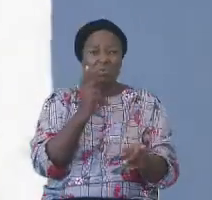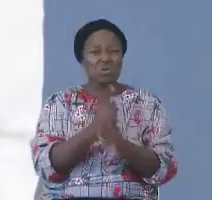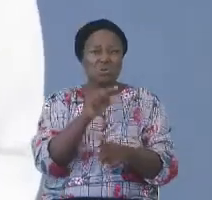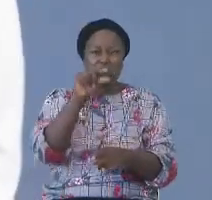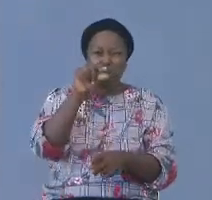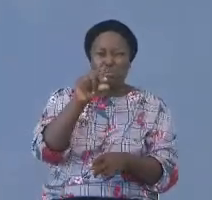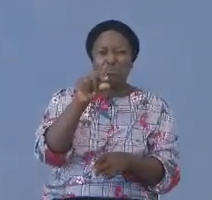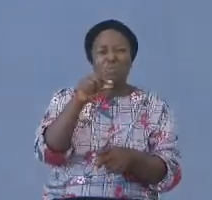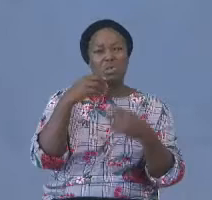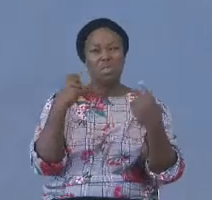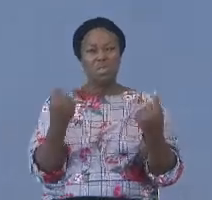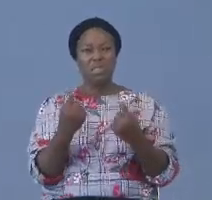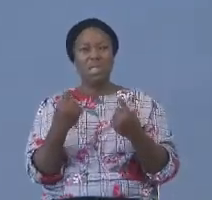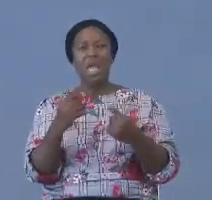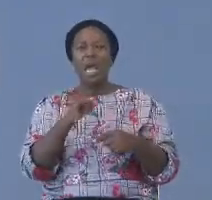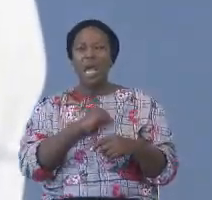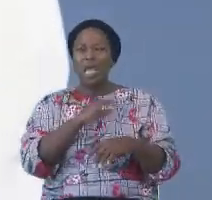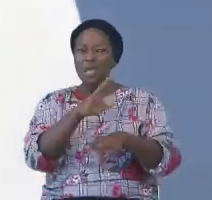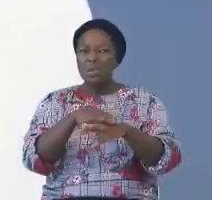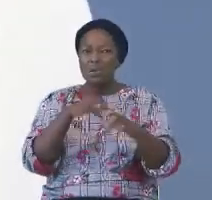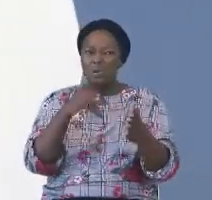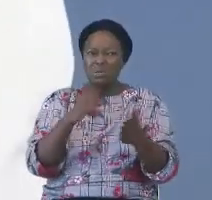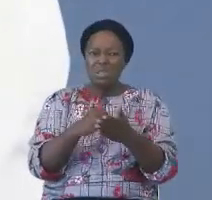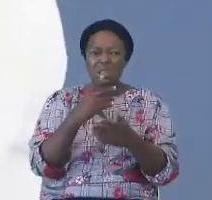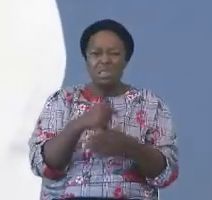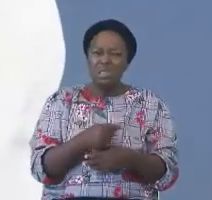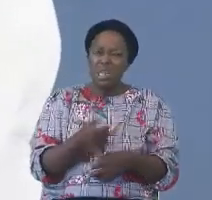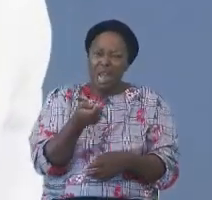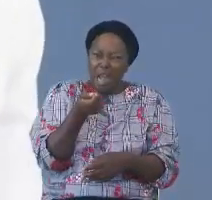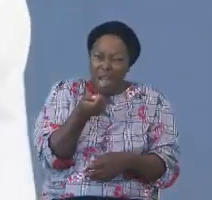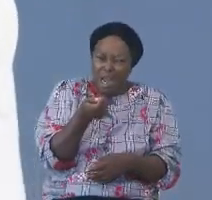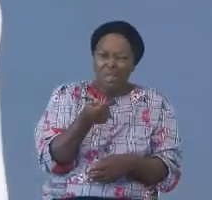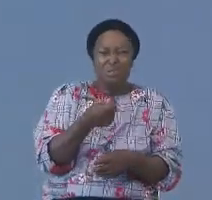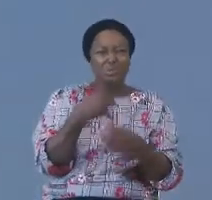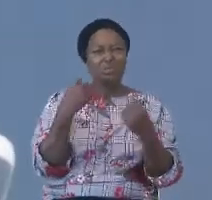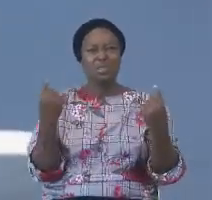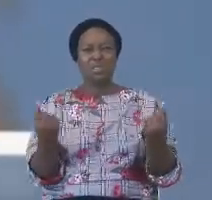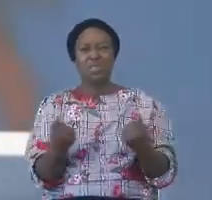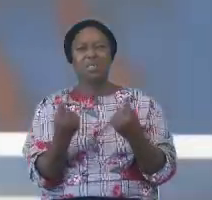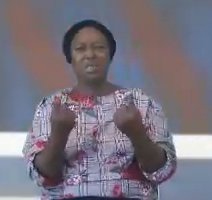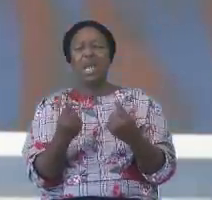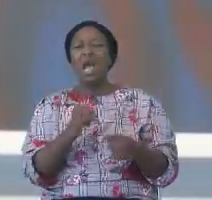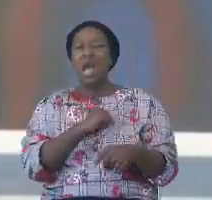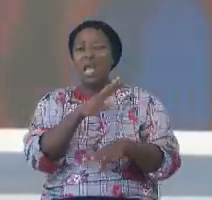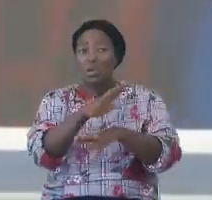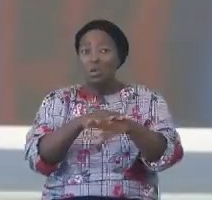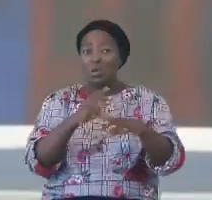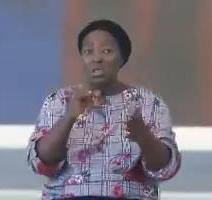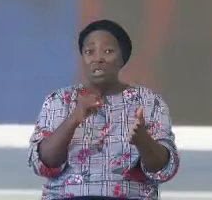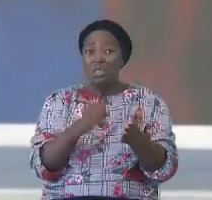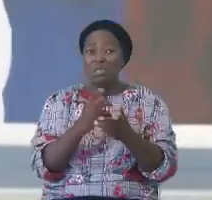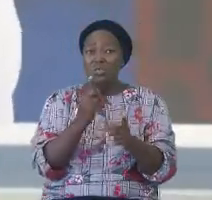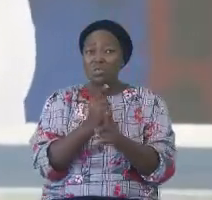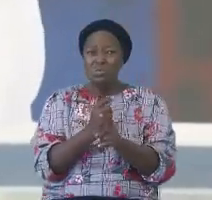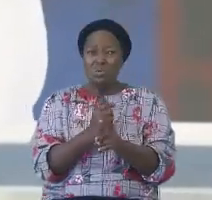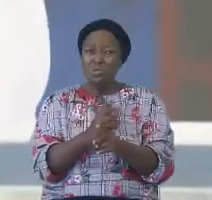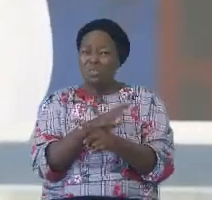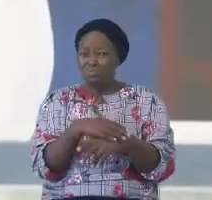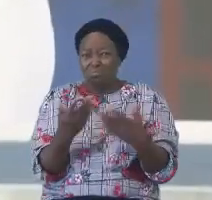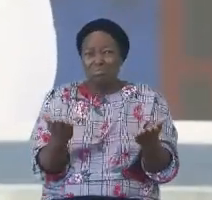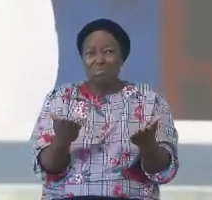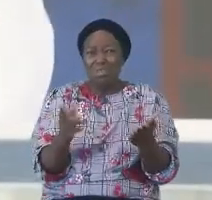doing i called it a small scene i called it a negligible